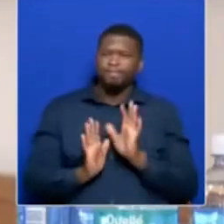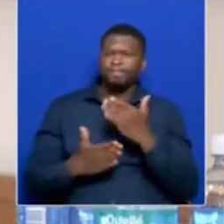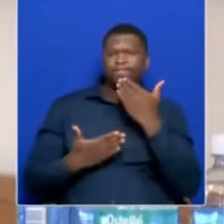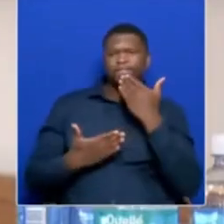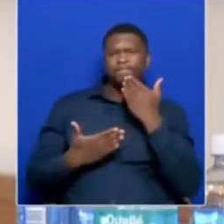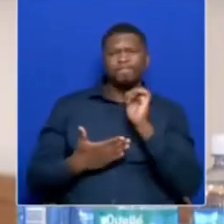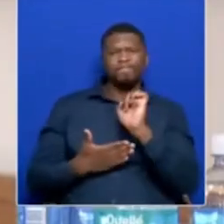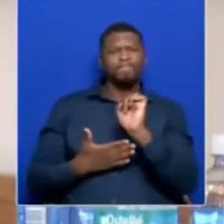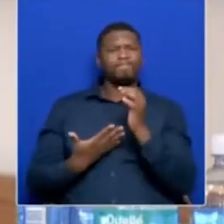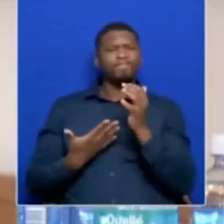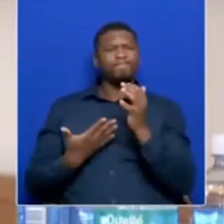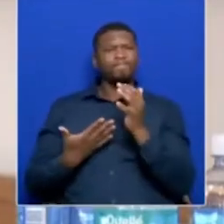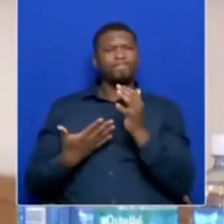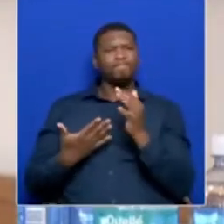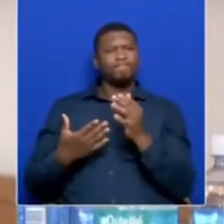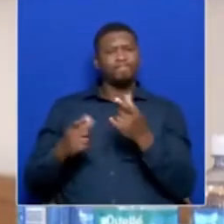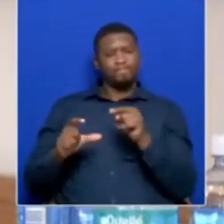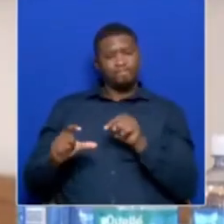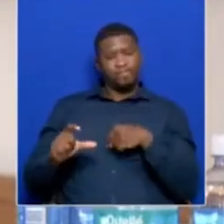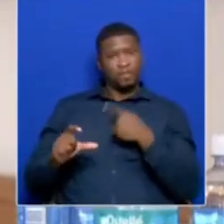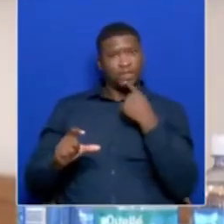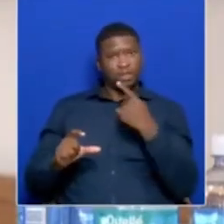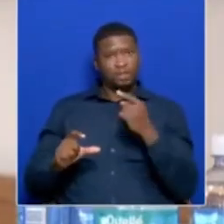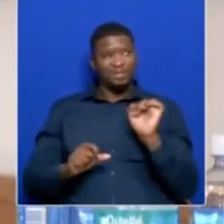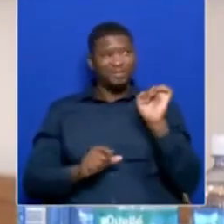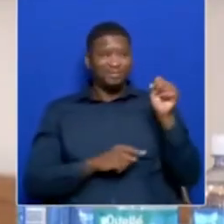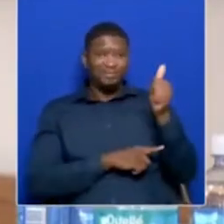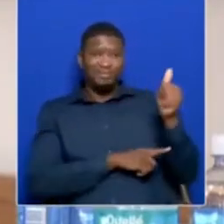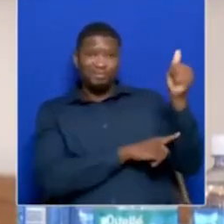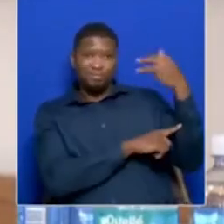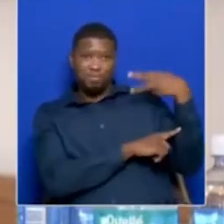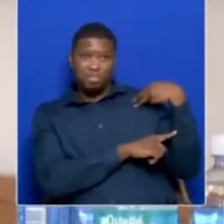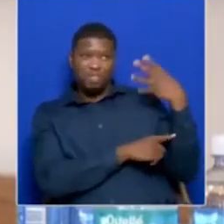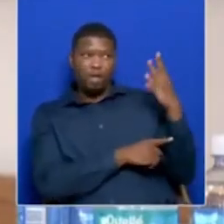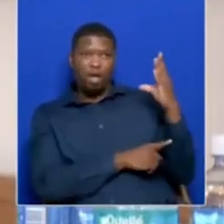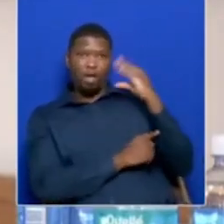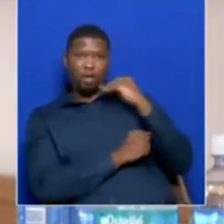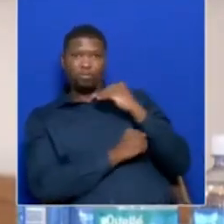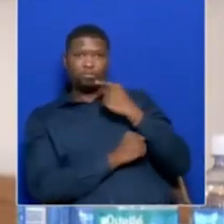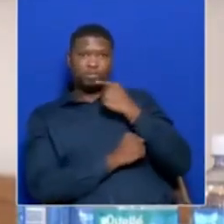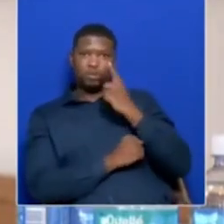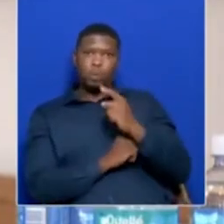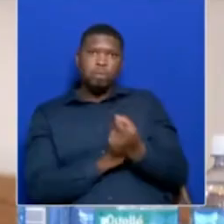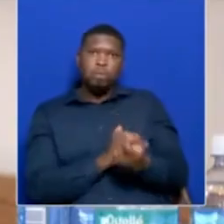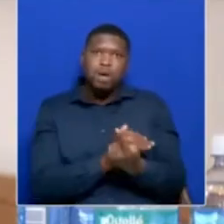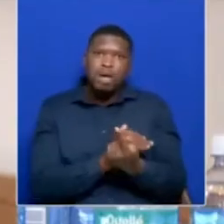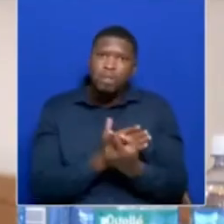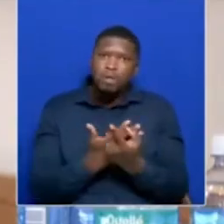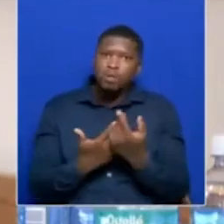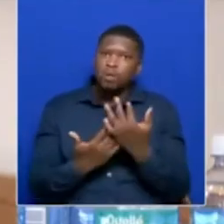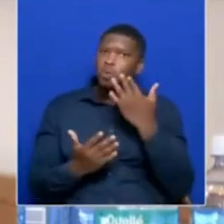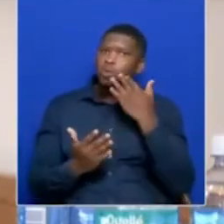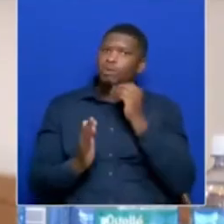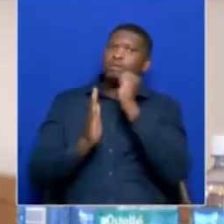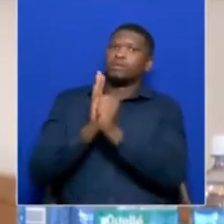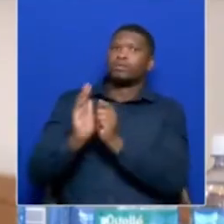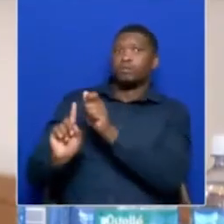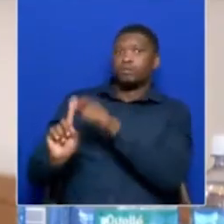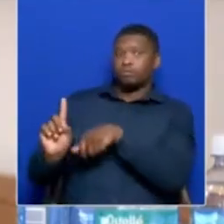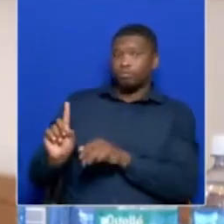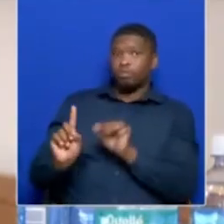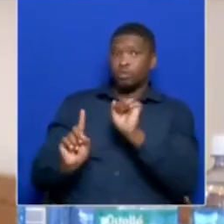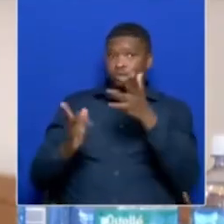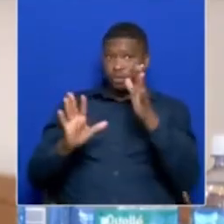the minister asked what happened to the killing of Mr. Magaka, and you informed him. you do